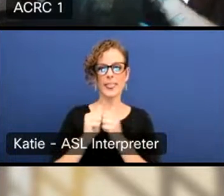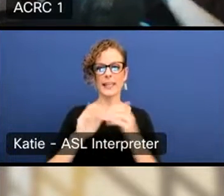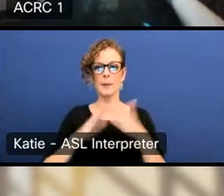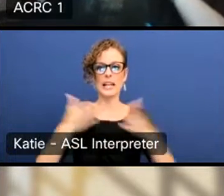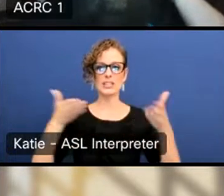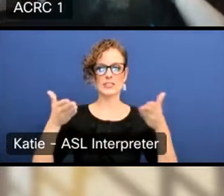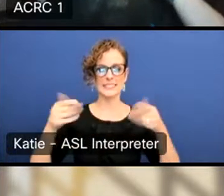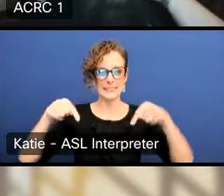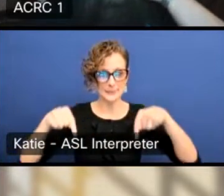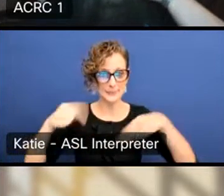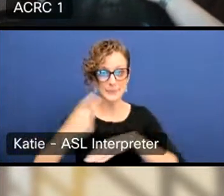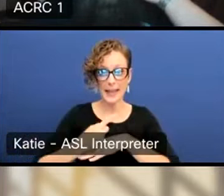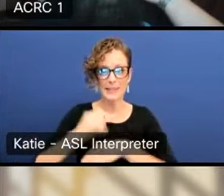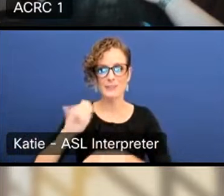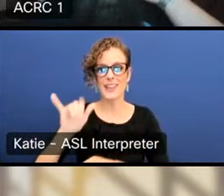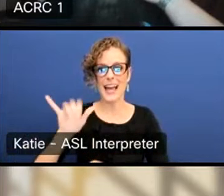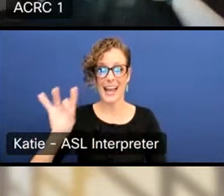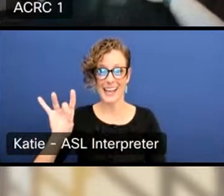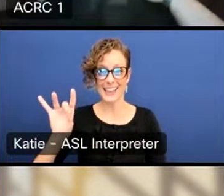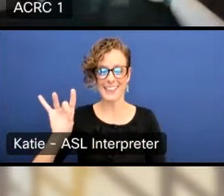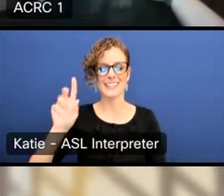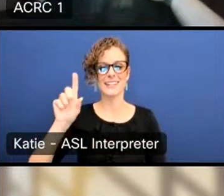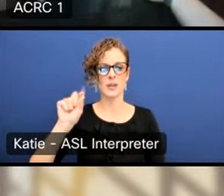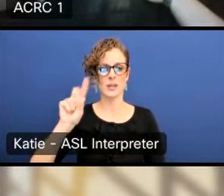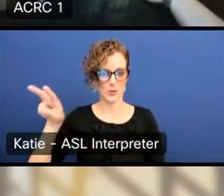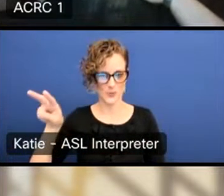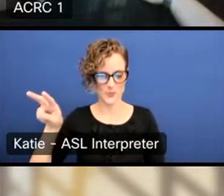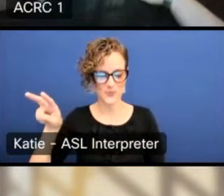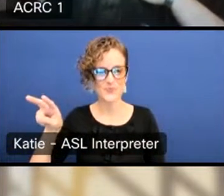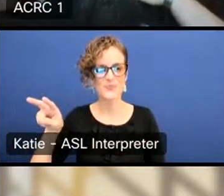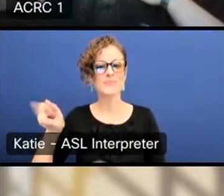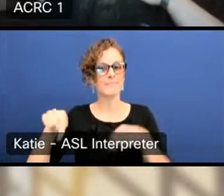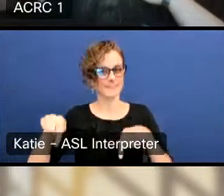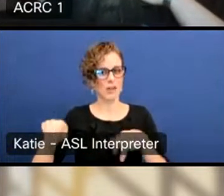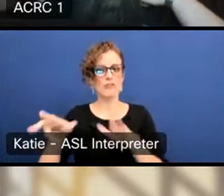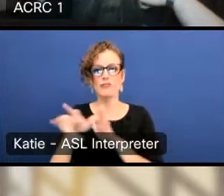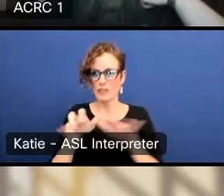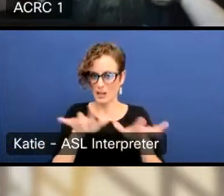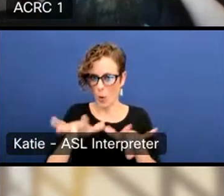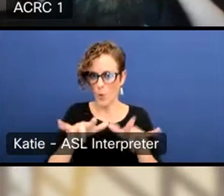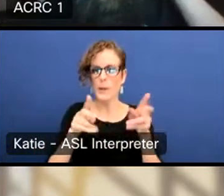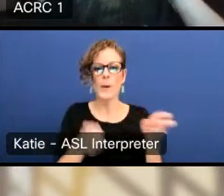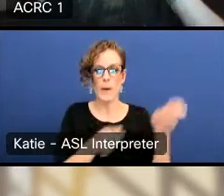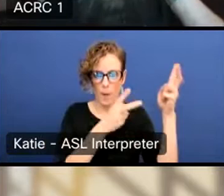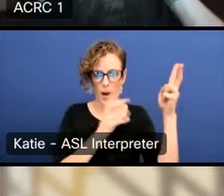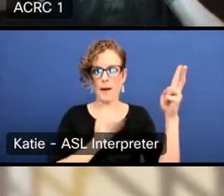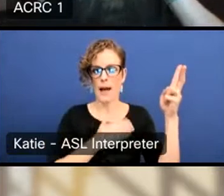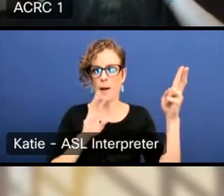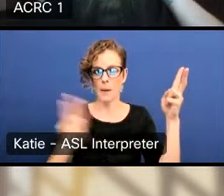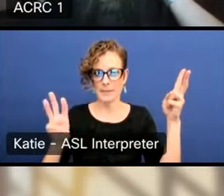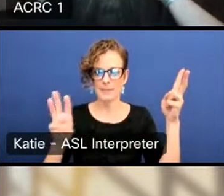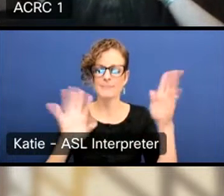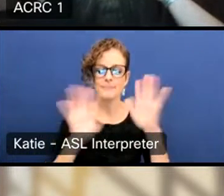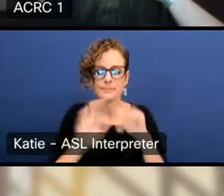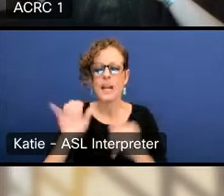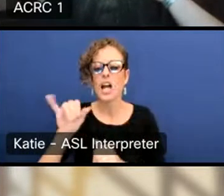8th of 2022. As per usual, this is a recorded meeting that will go up on YouTube